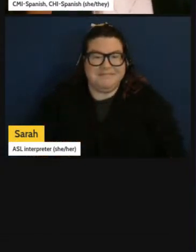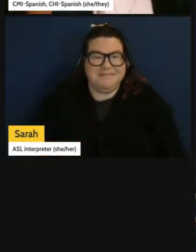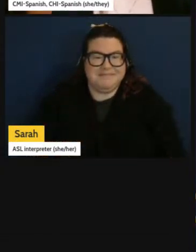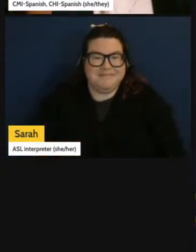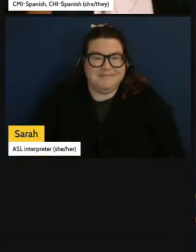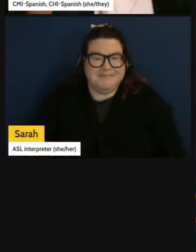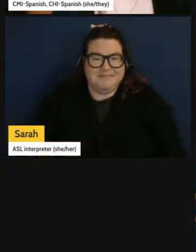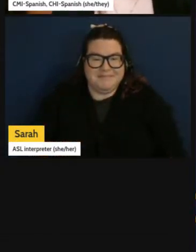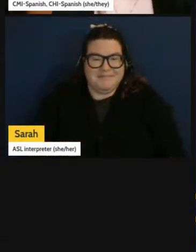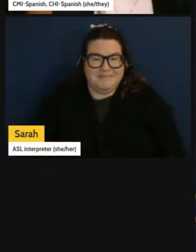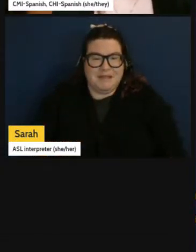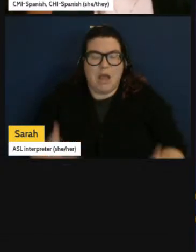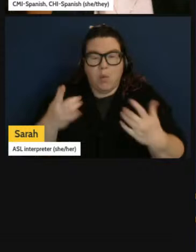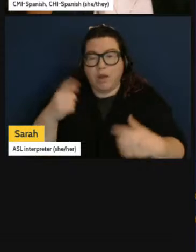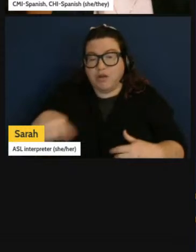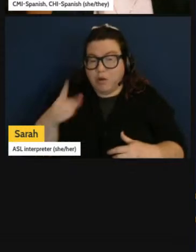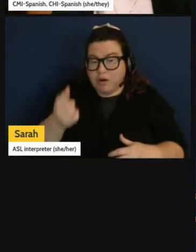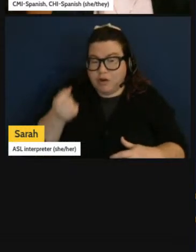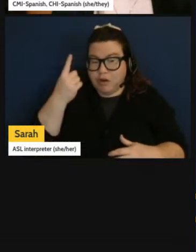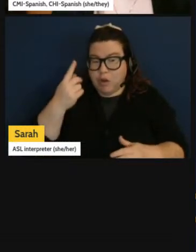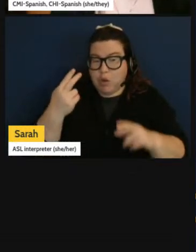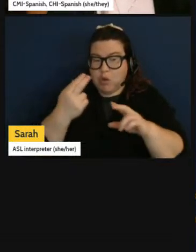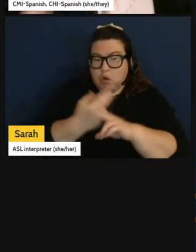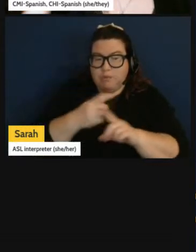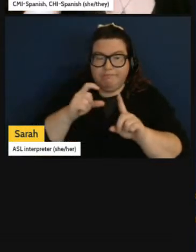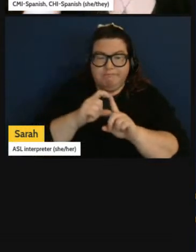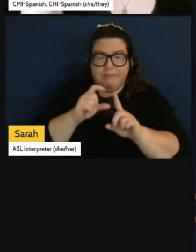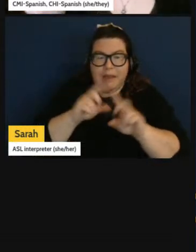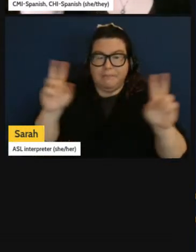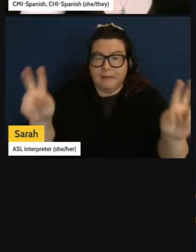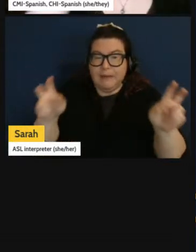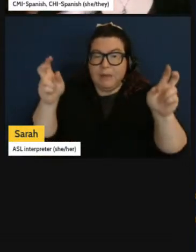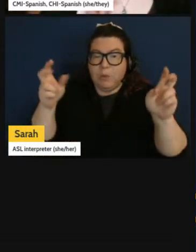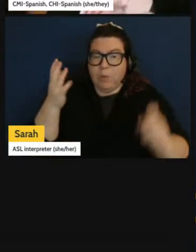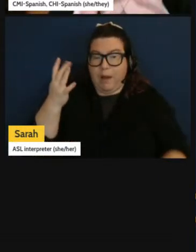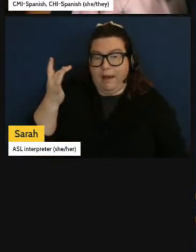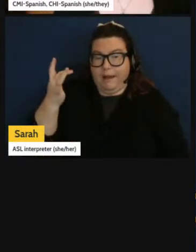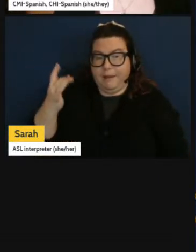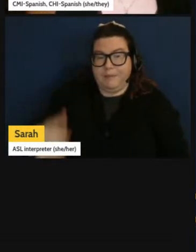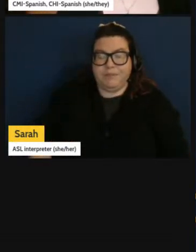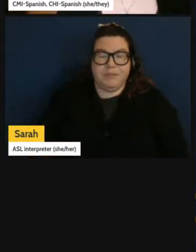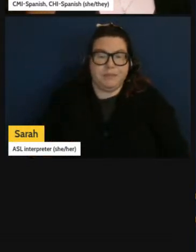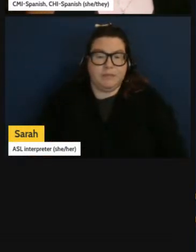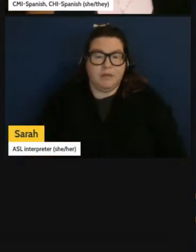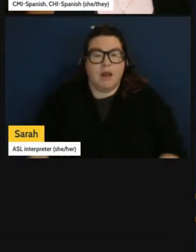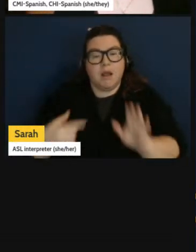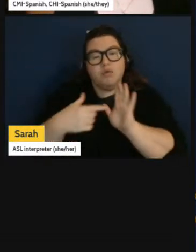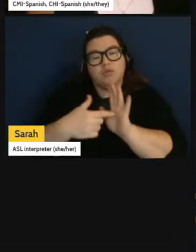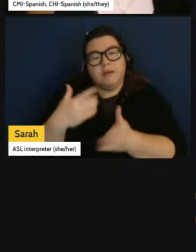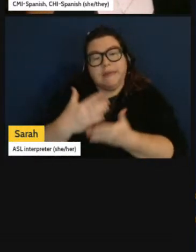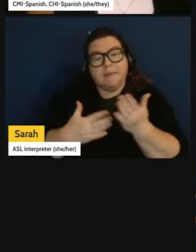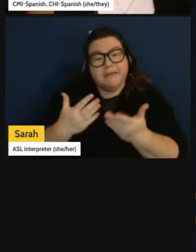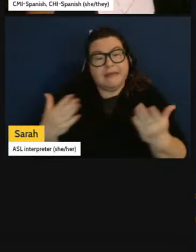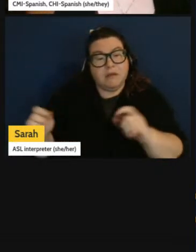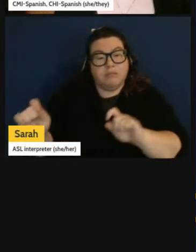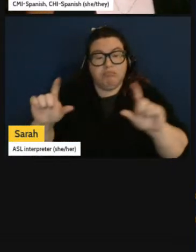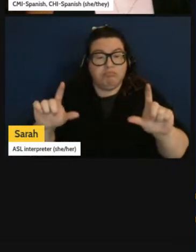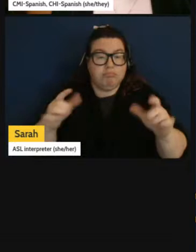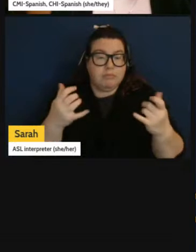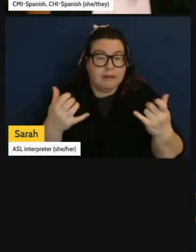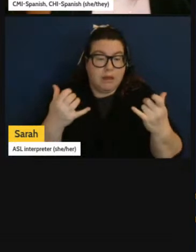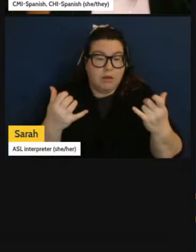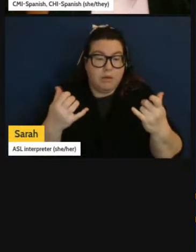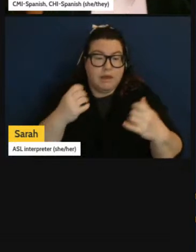wanted you to understand why I use the name for this workshop. So I'm going to show you some things on the screen now. This isn't